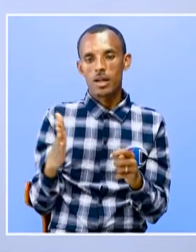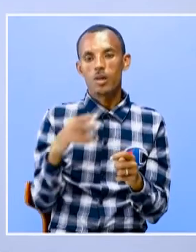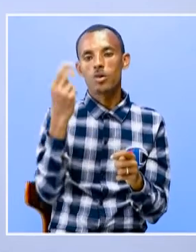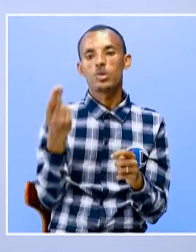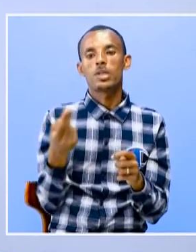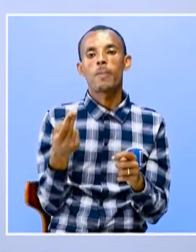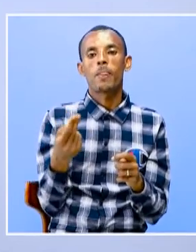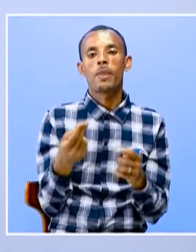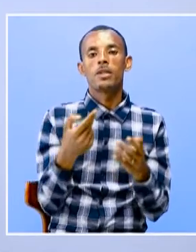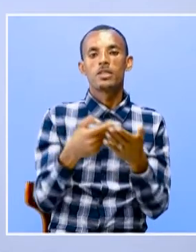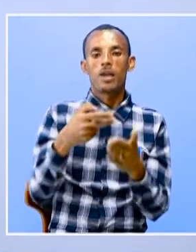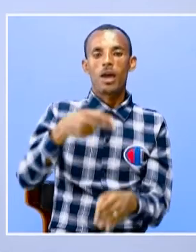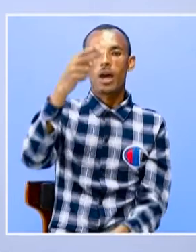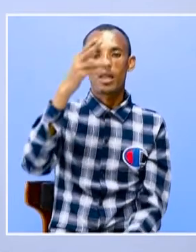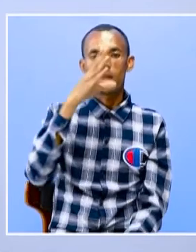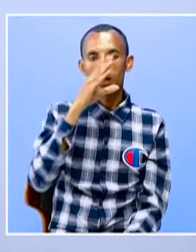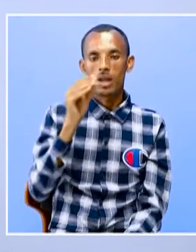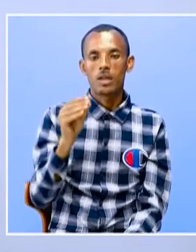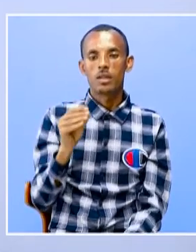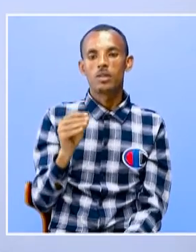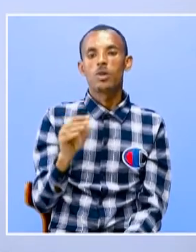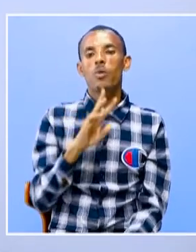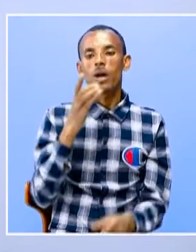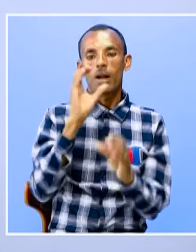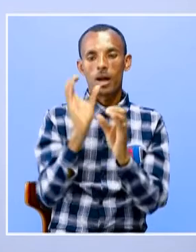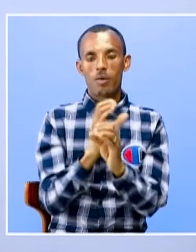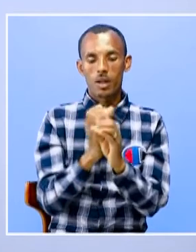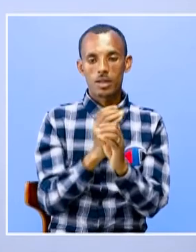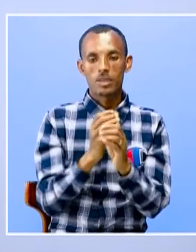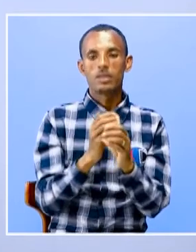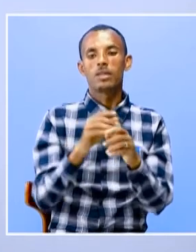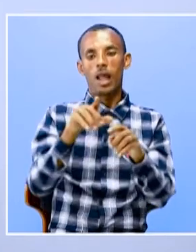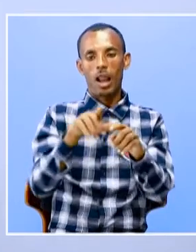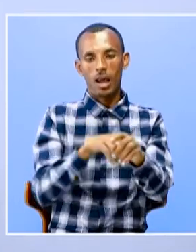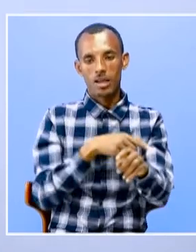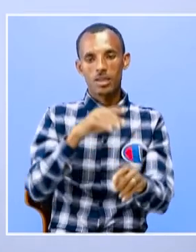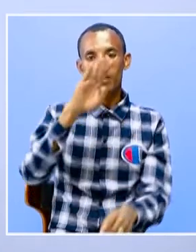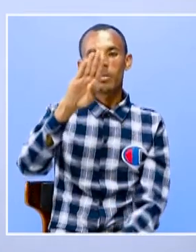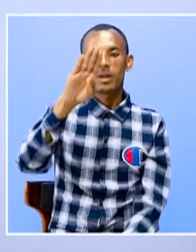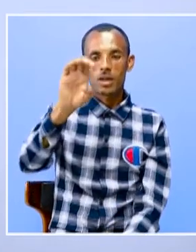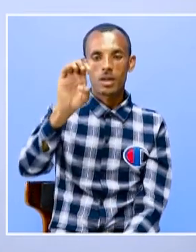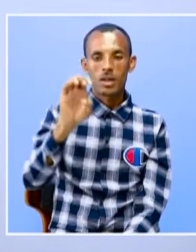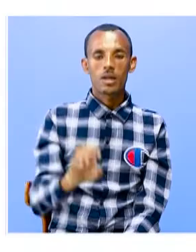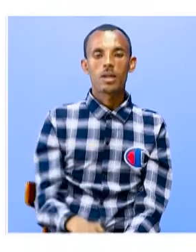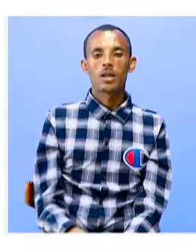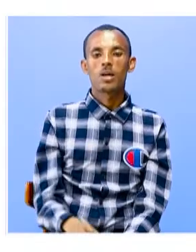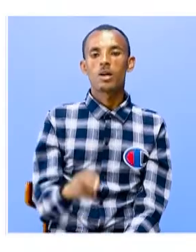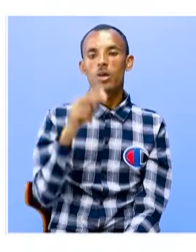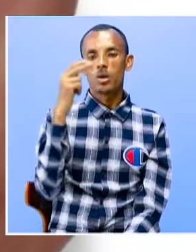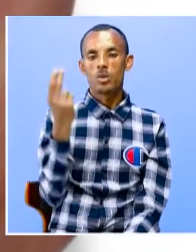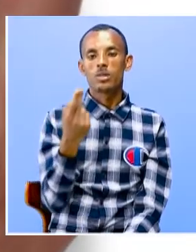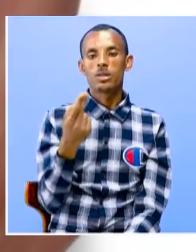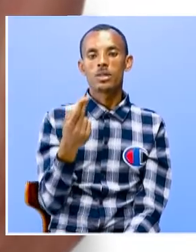using this height and this side, we can calculate the length BE. So using